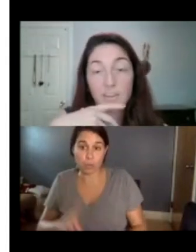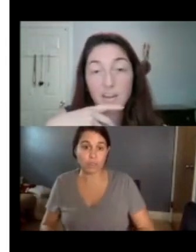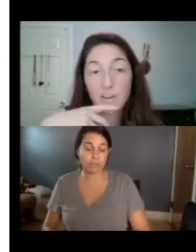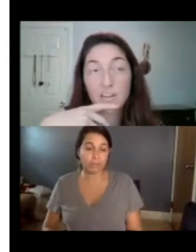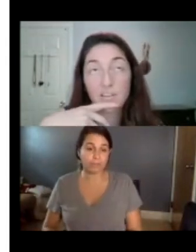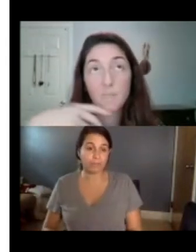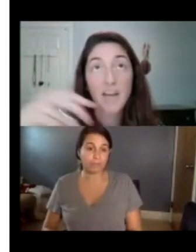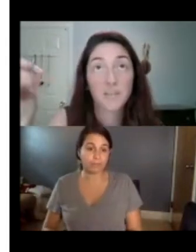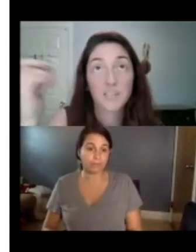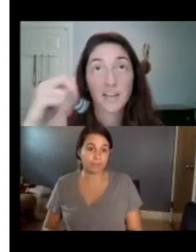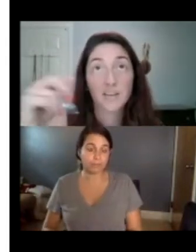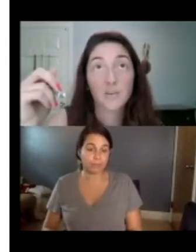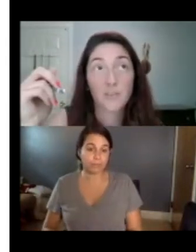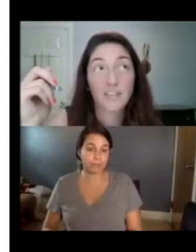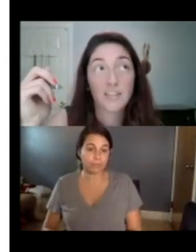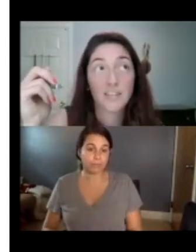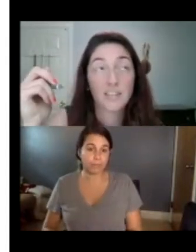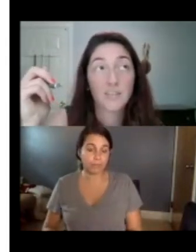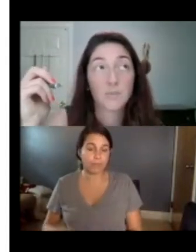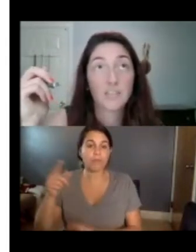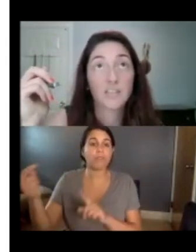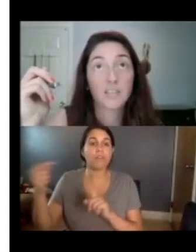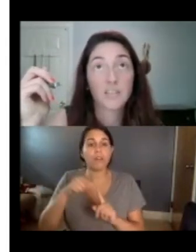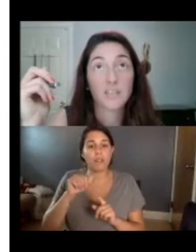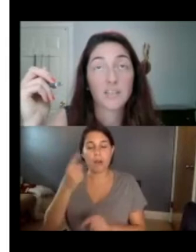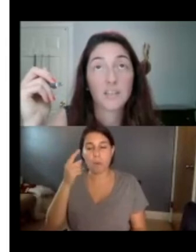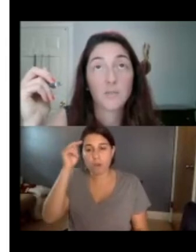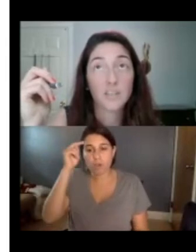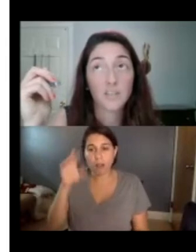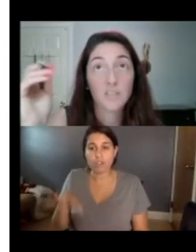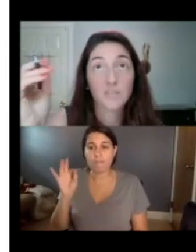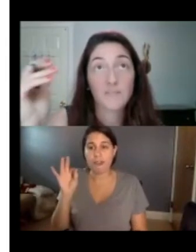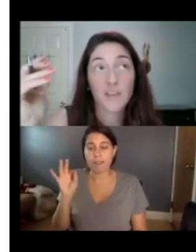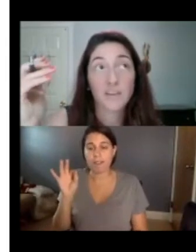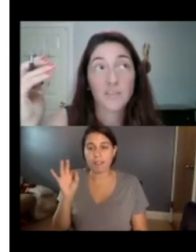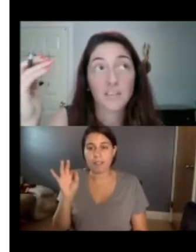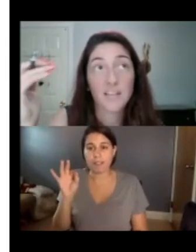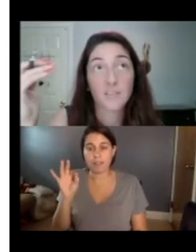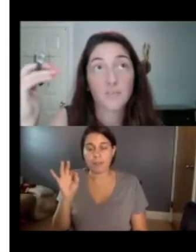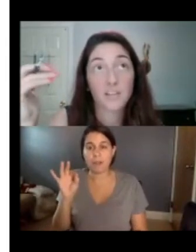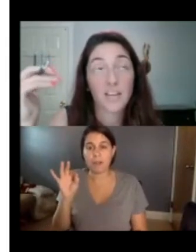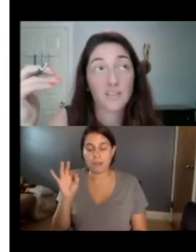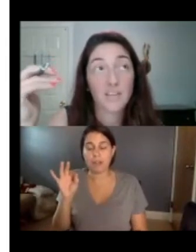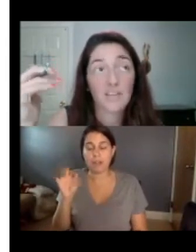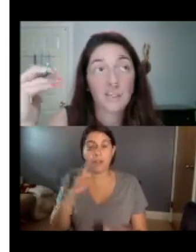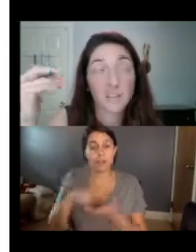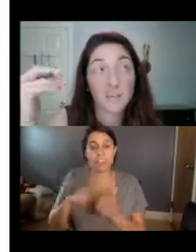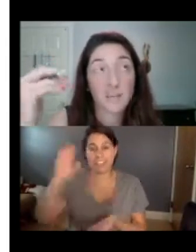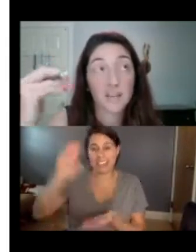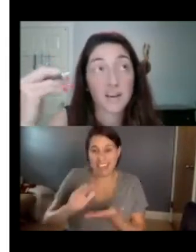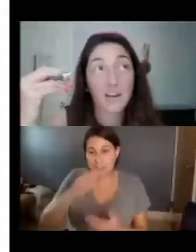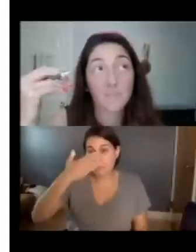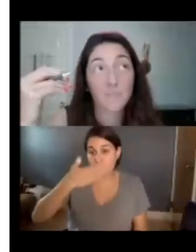So one thing I want to come back to is that neural finding we still specifically found less frontal